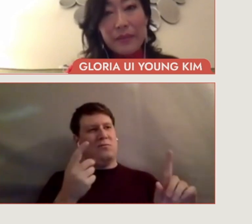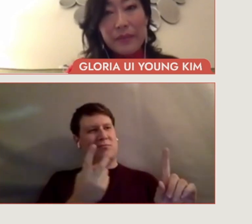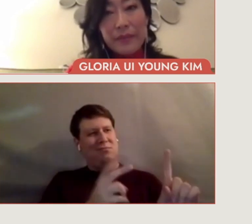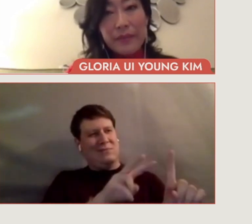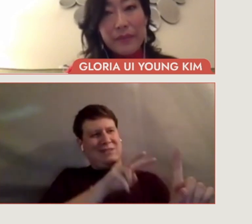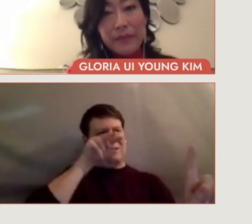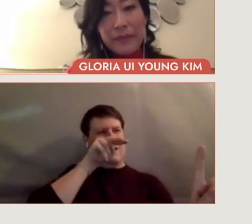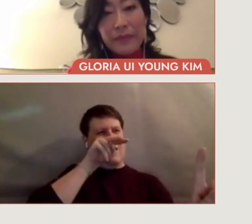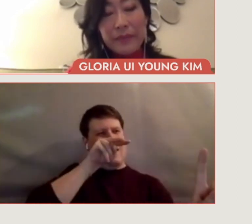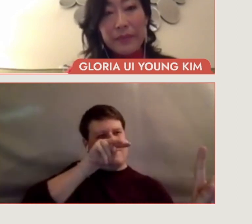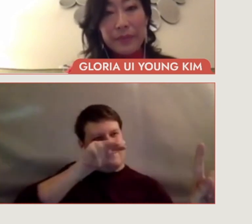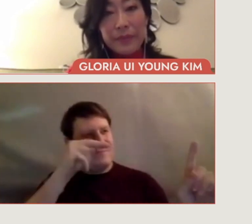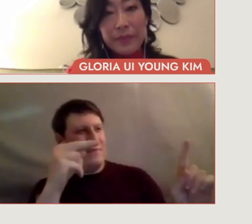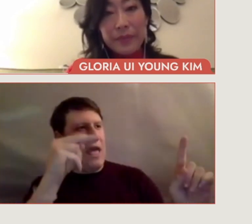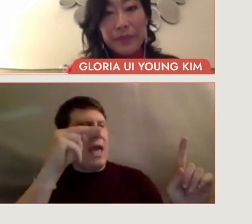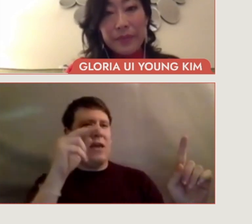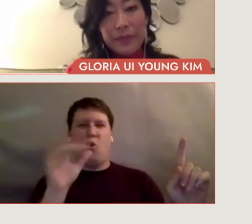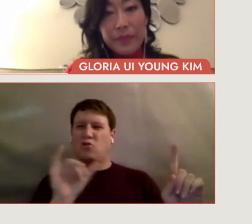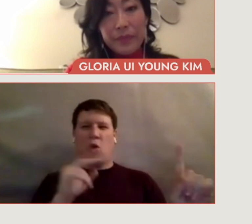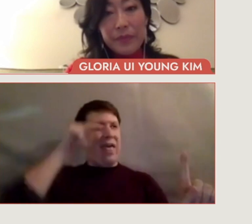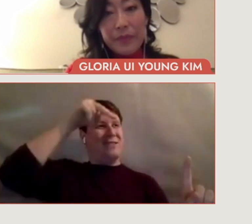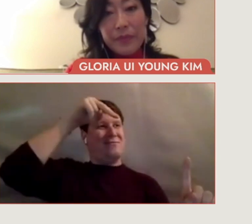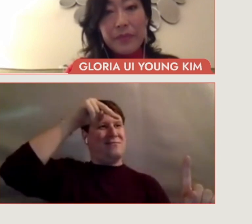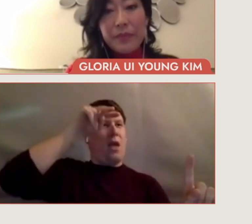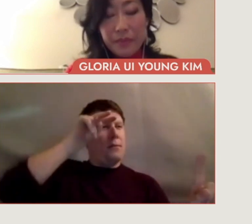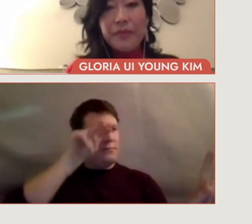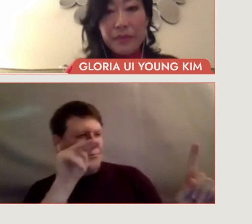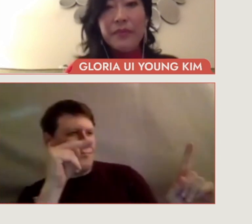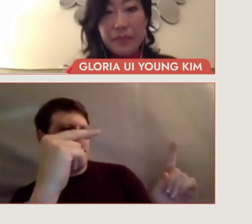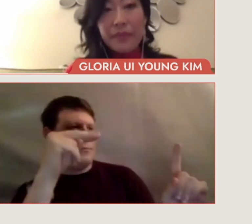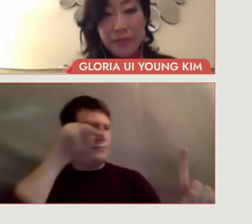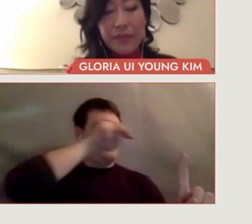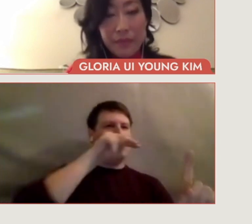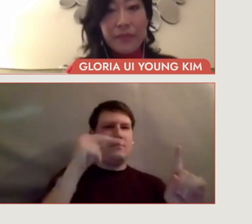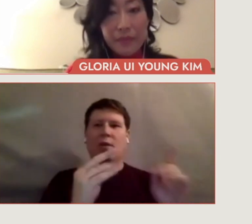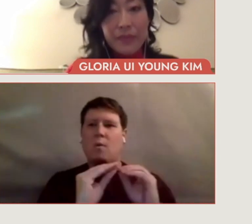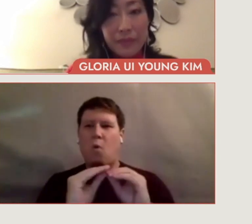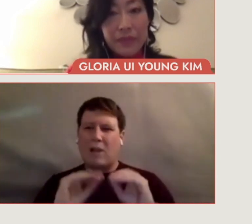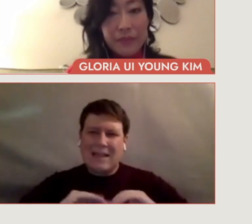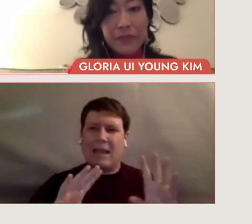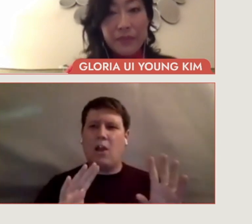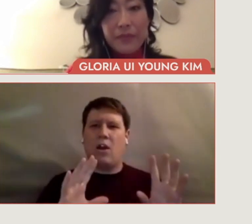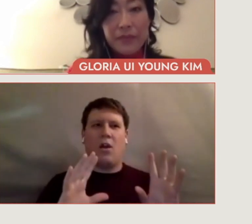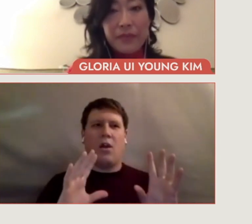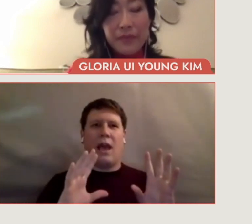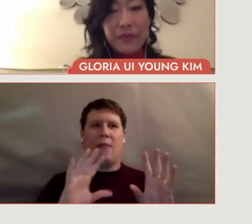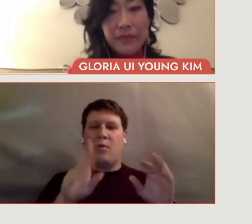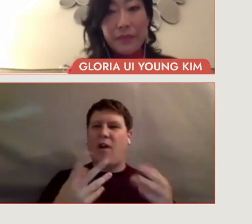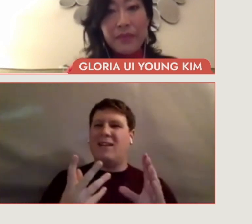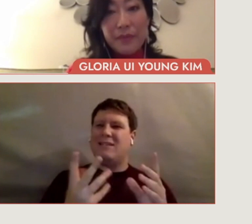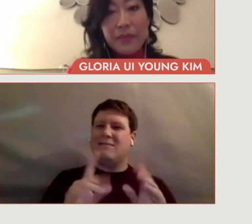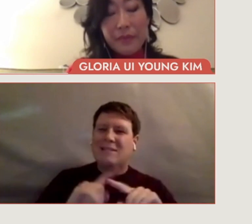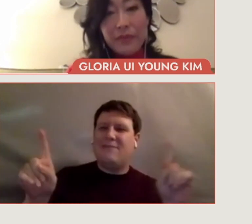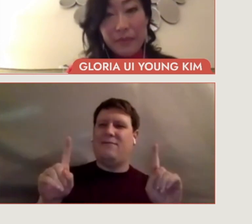like what you said about that Deborah is the author, you know, of her story, you know, like this film is so much about, you know,